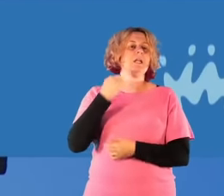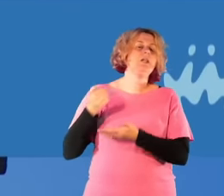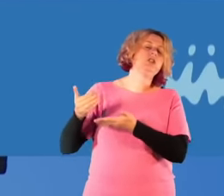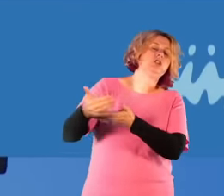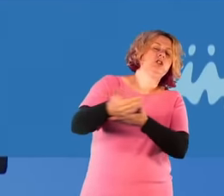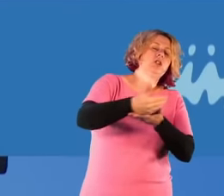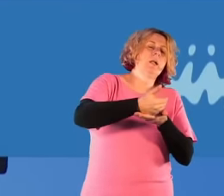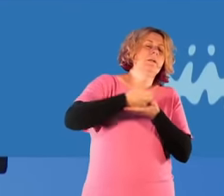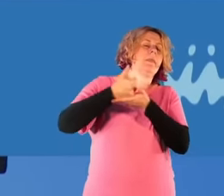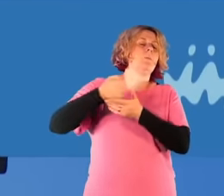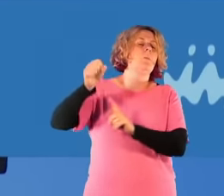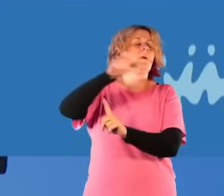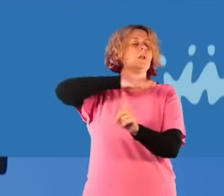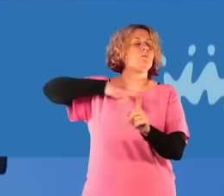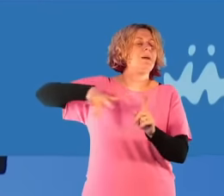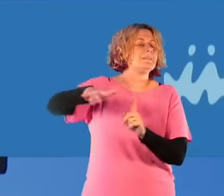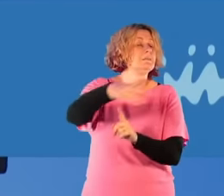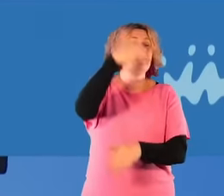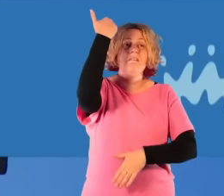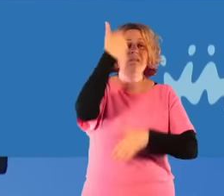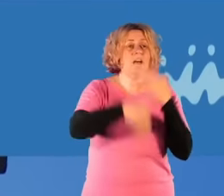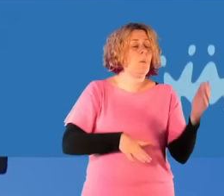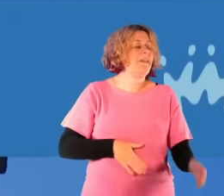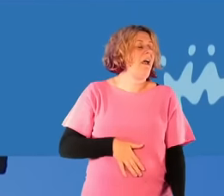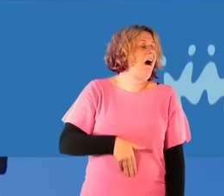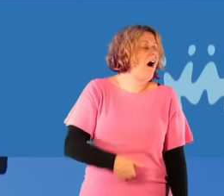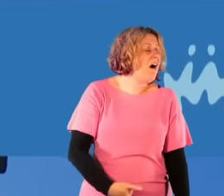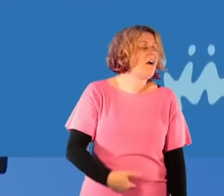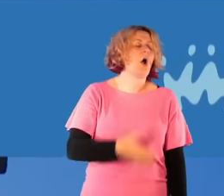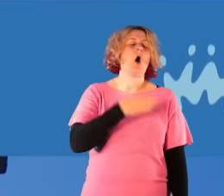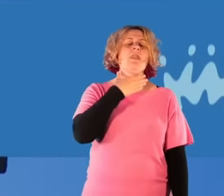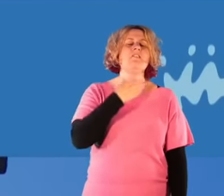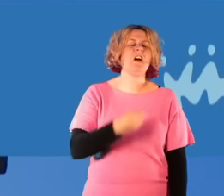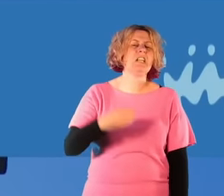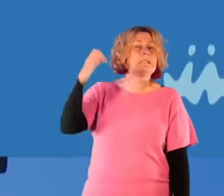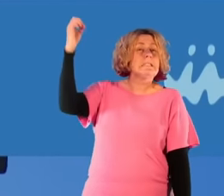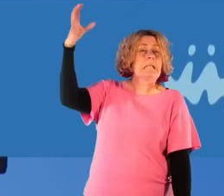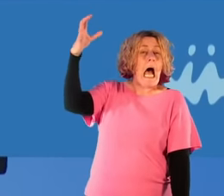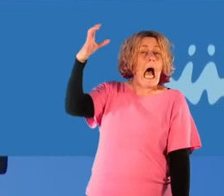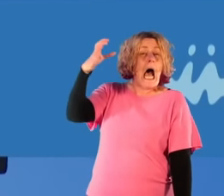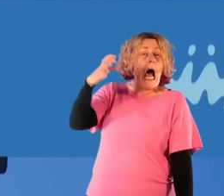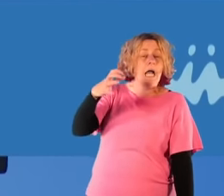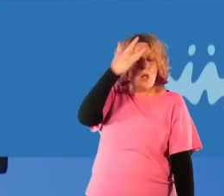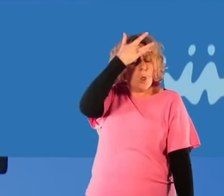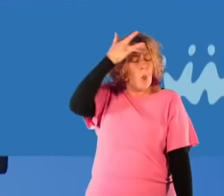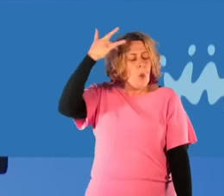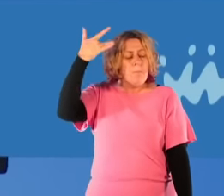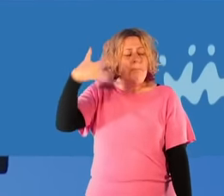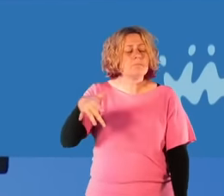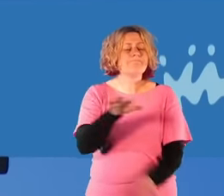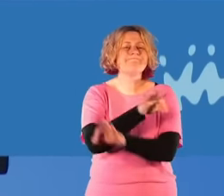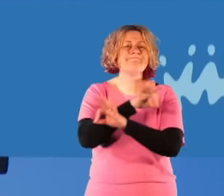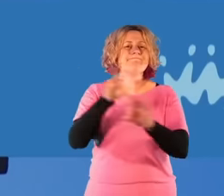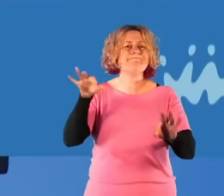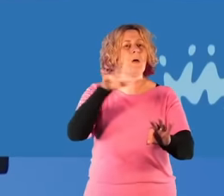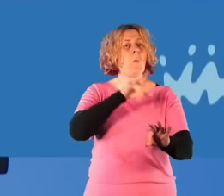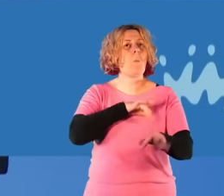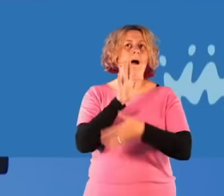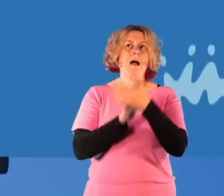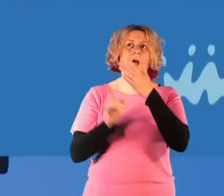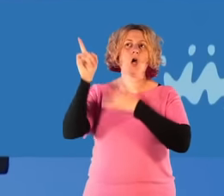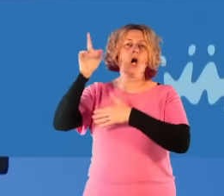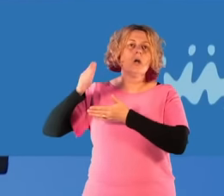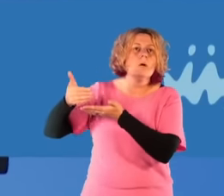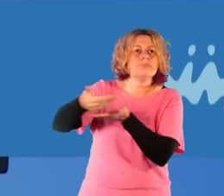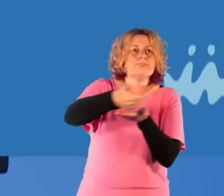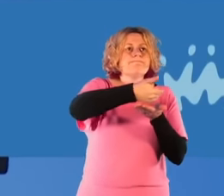again will they hunger. Never again will they thirst. The sun will not beat down on them, nor any scorching heat.